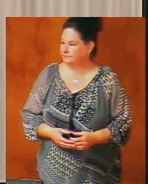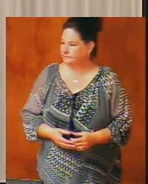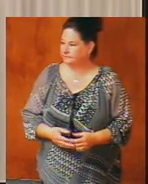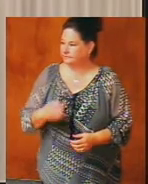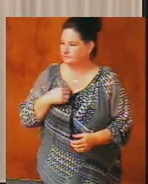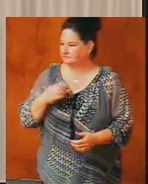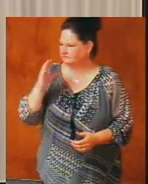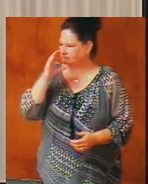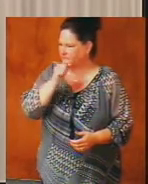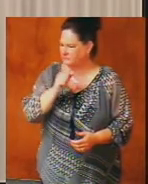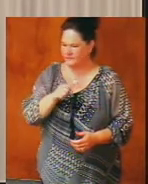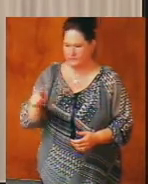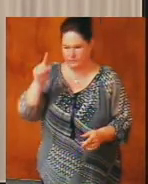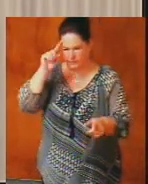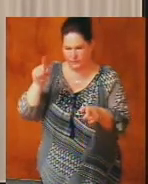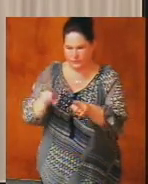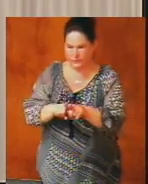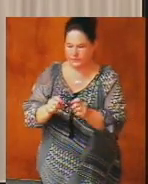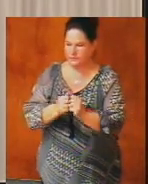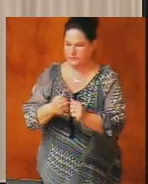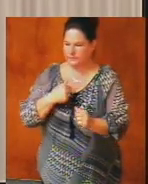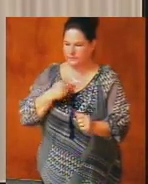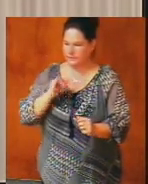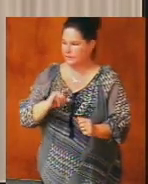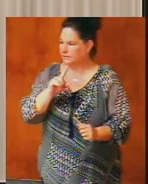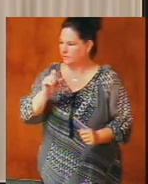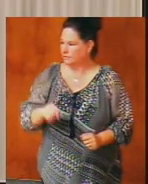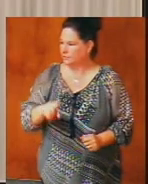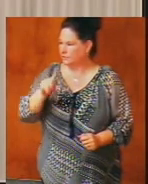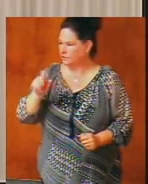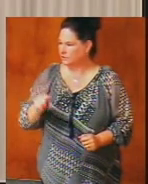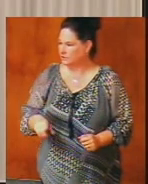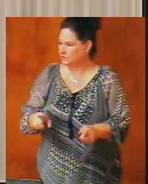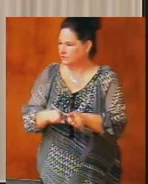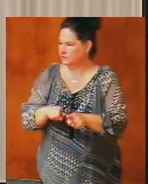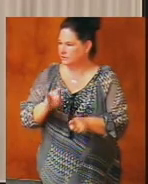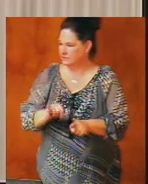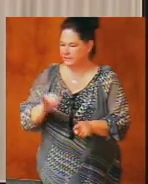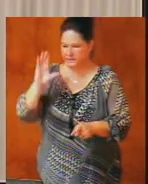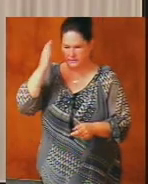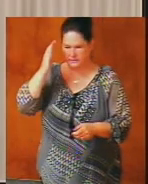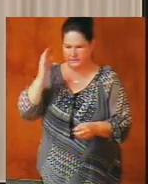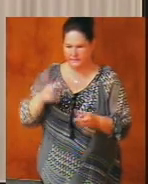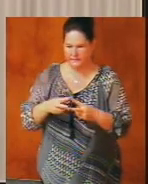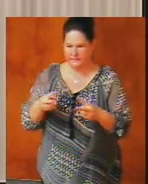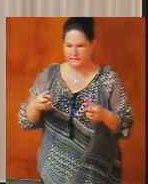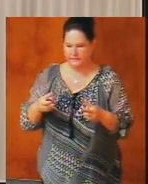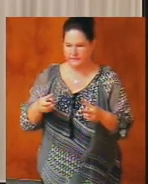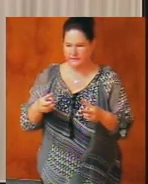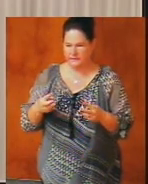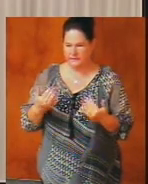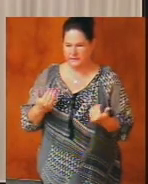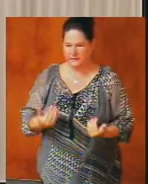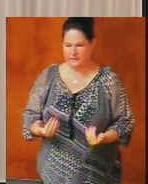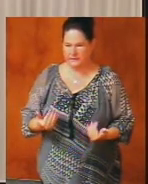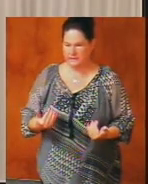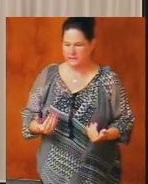I suspect that you would agree with me that questions like that seem very contemporary.